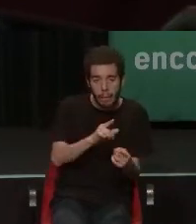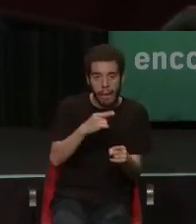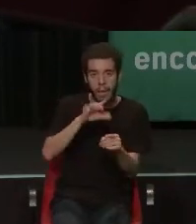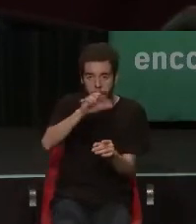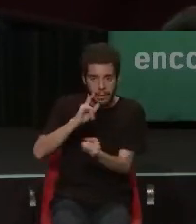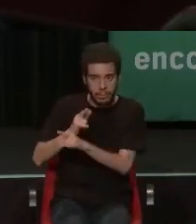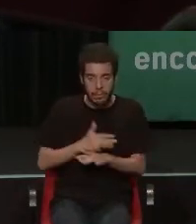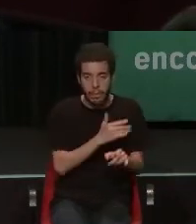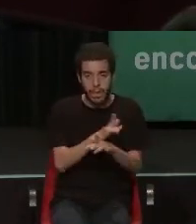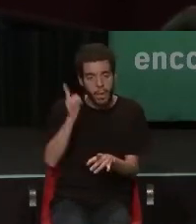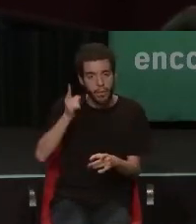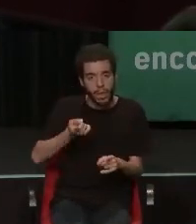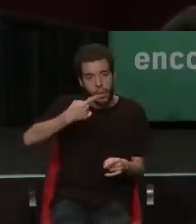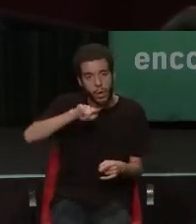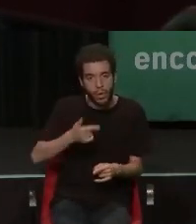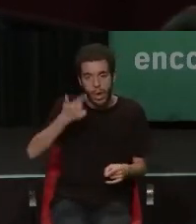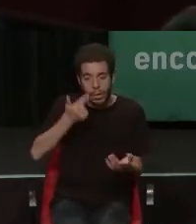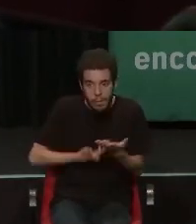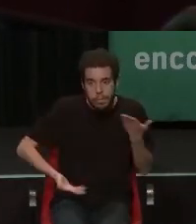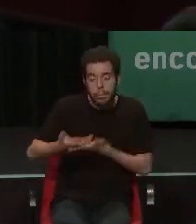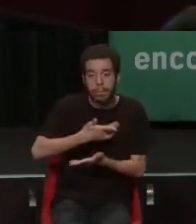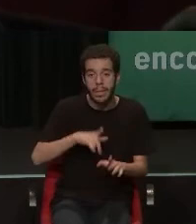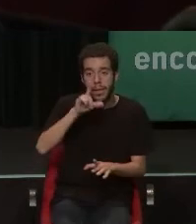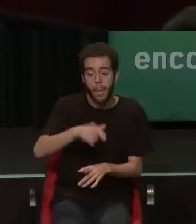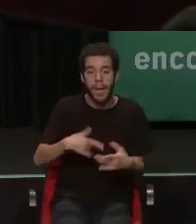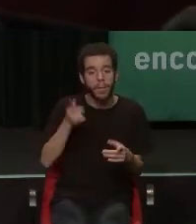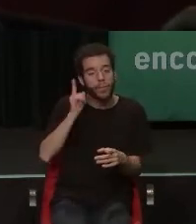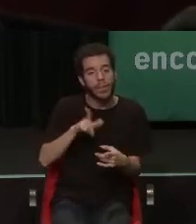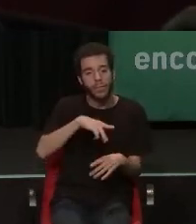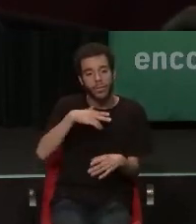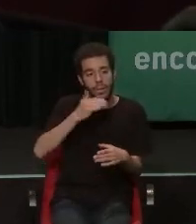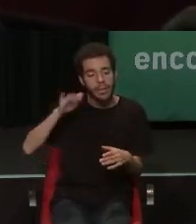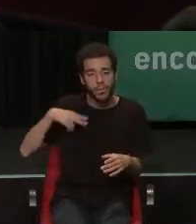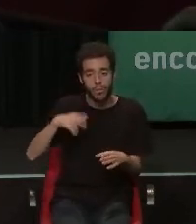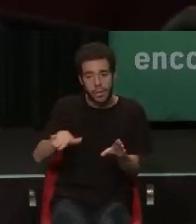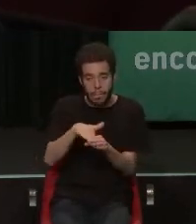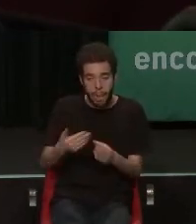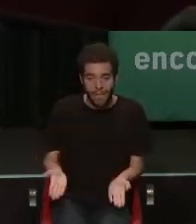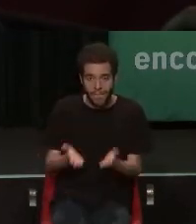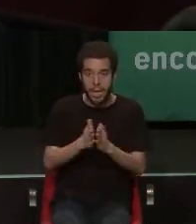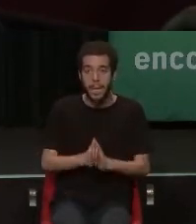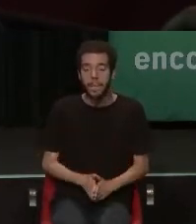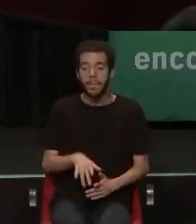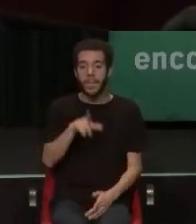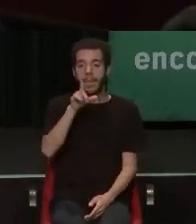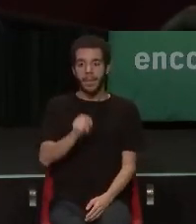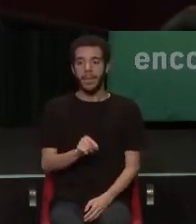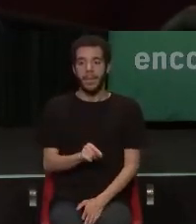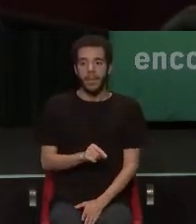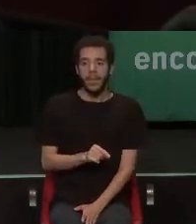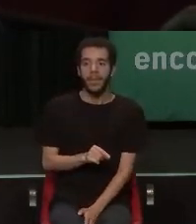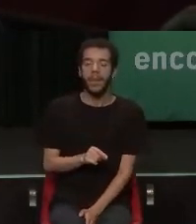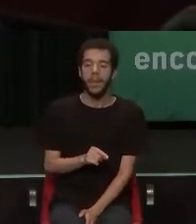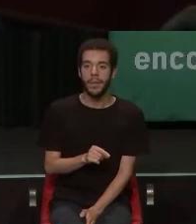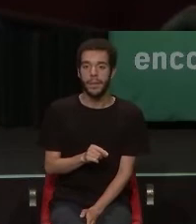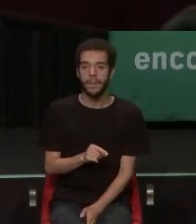with our Portuguese scientists. In the end, we had a perfect and really a